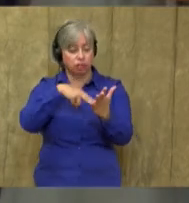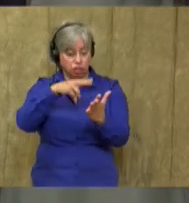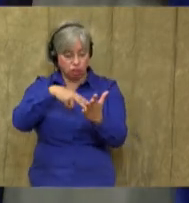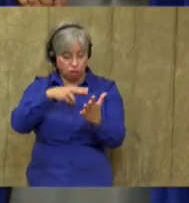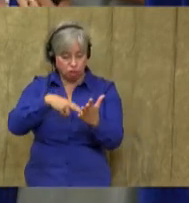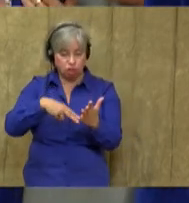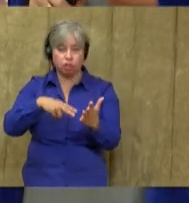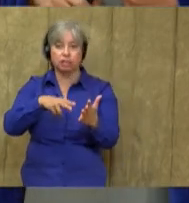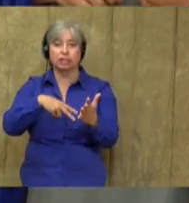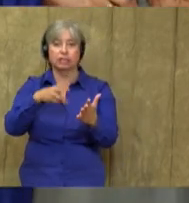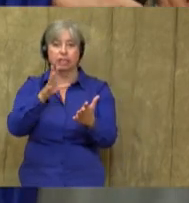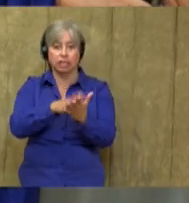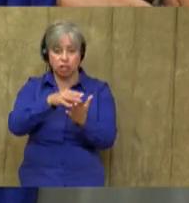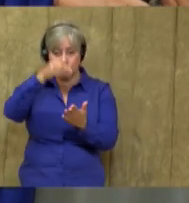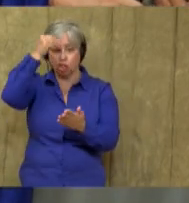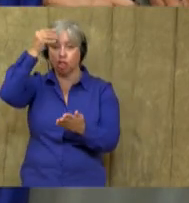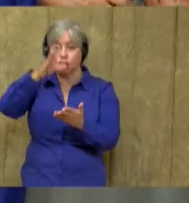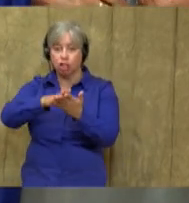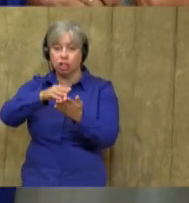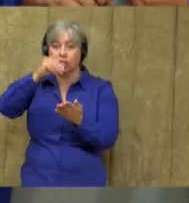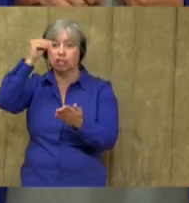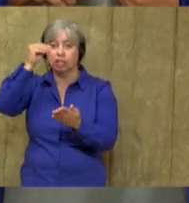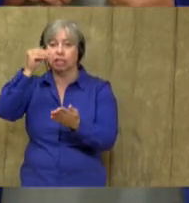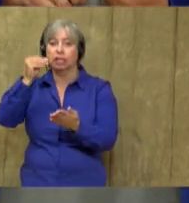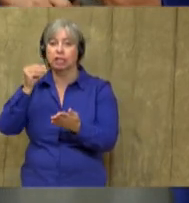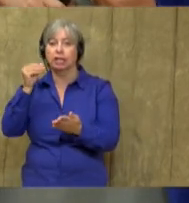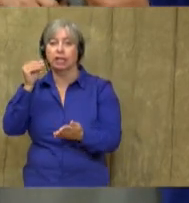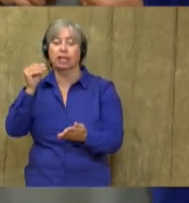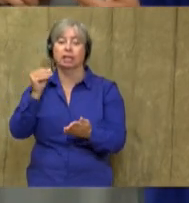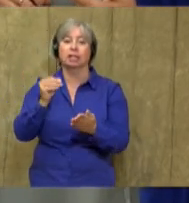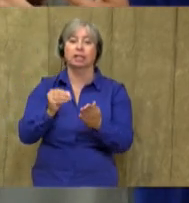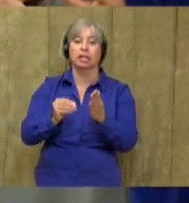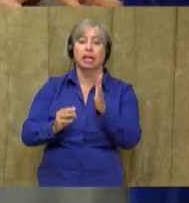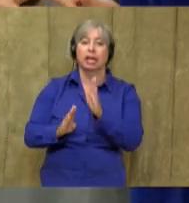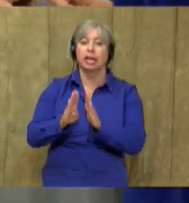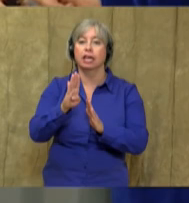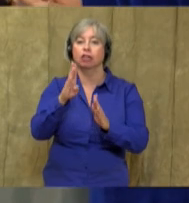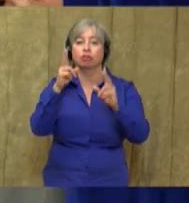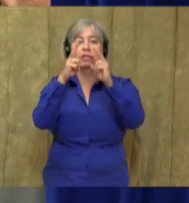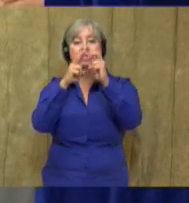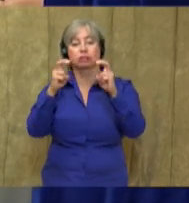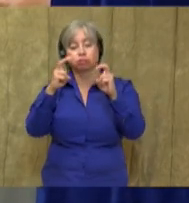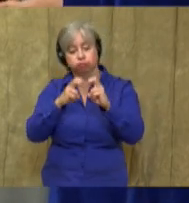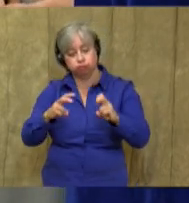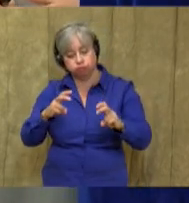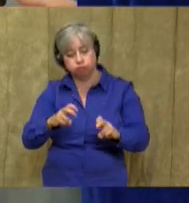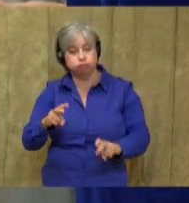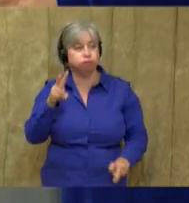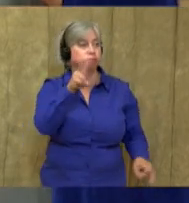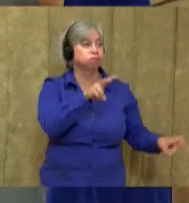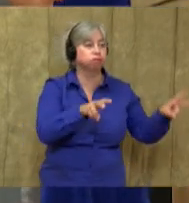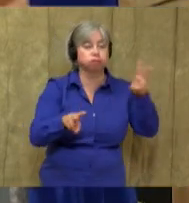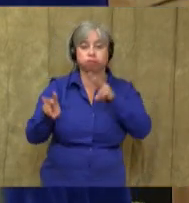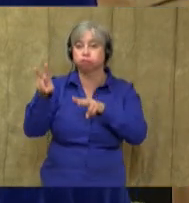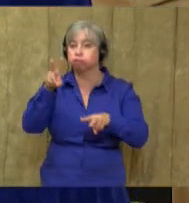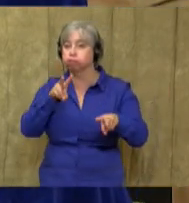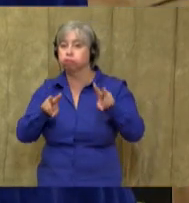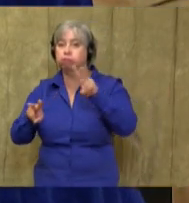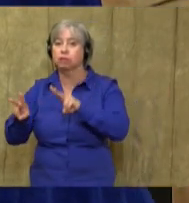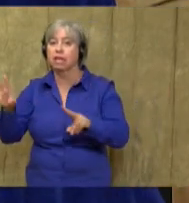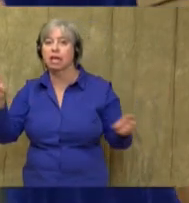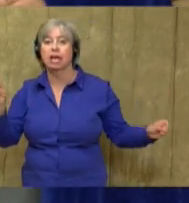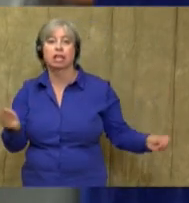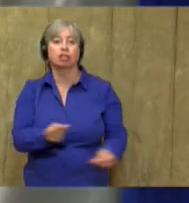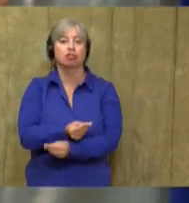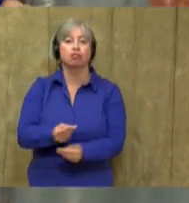learning, increased exploration, because we're going to take these ideas and we're going to spread them all over the world. And then we're going to look at trade in